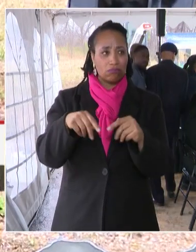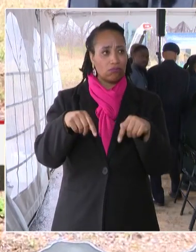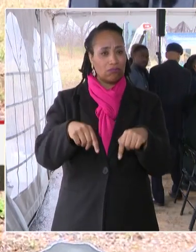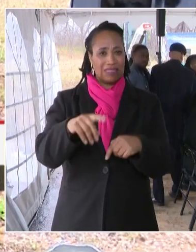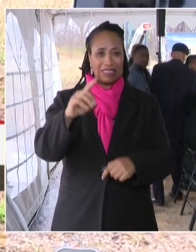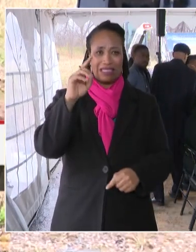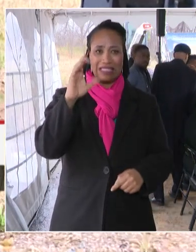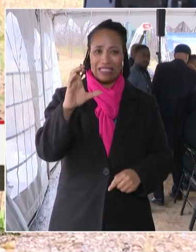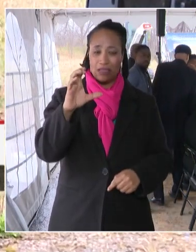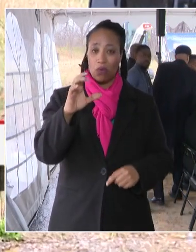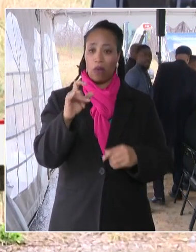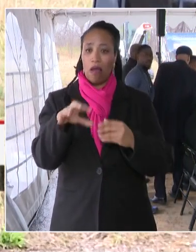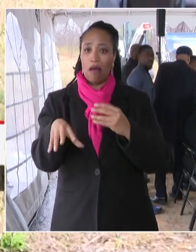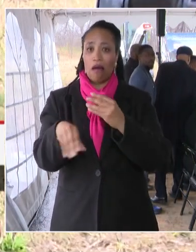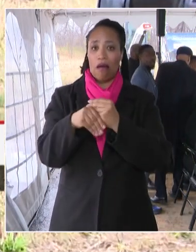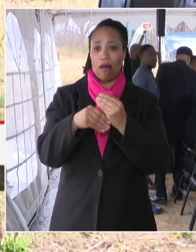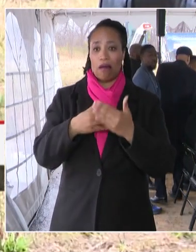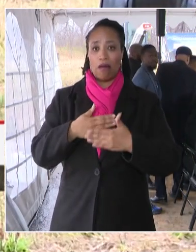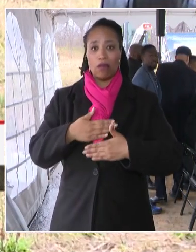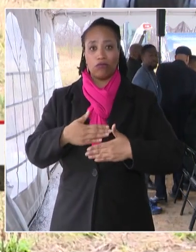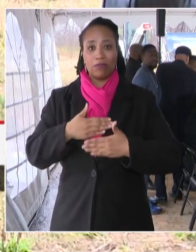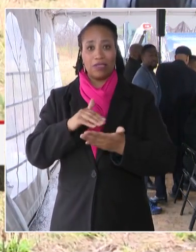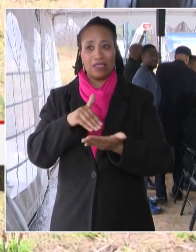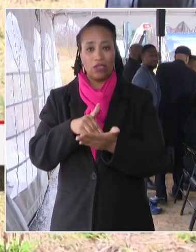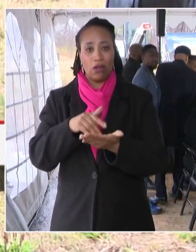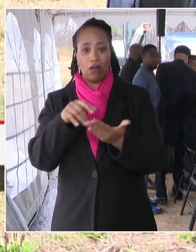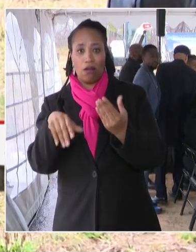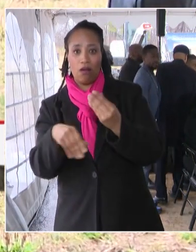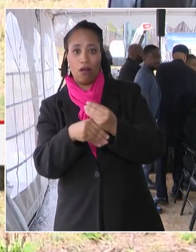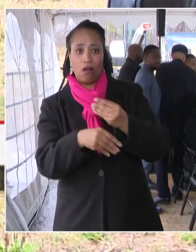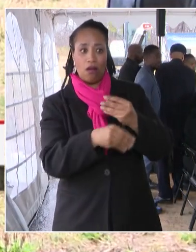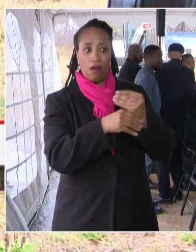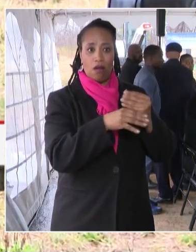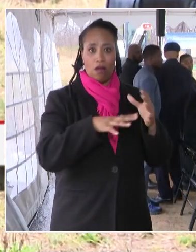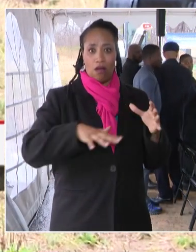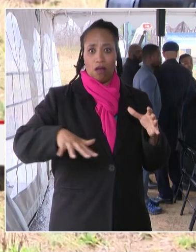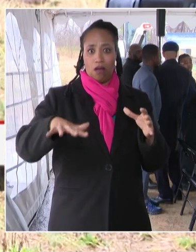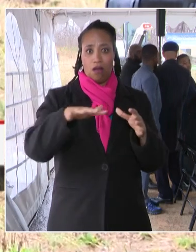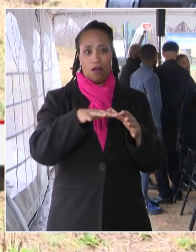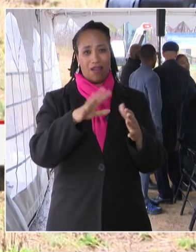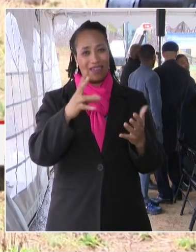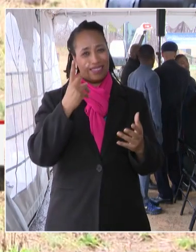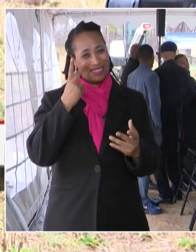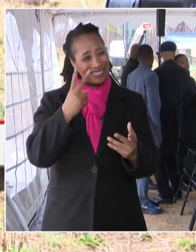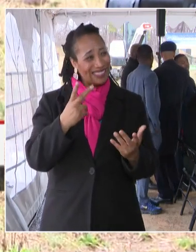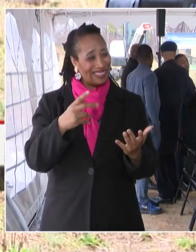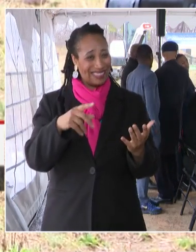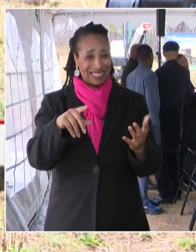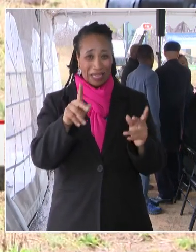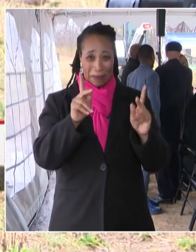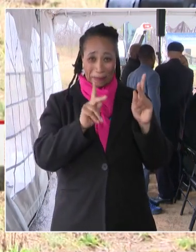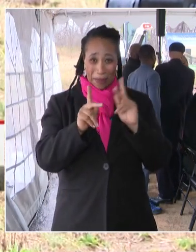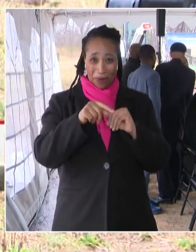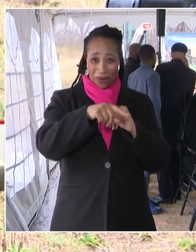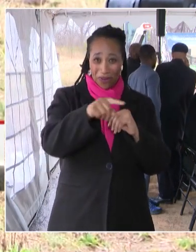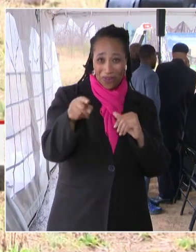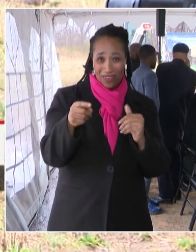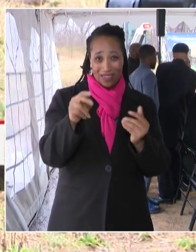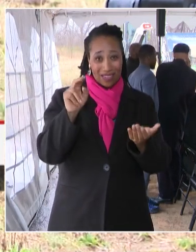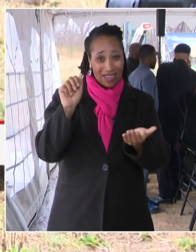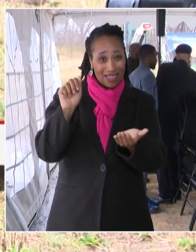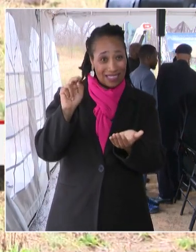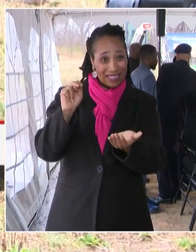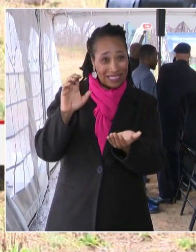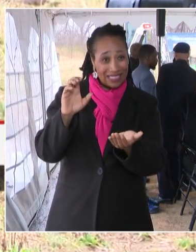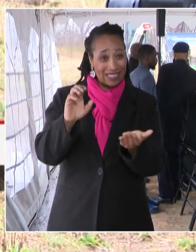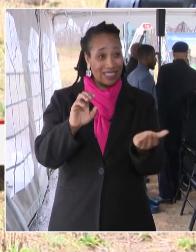through, working with all the folks who are here today, advisory neighborhood commissioners, civic association leadership, working with Thenie Freeman and DPR, working with